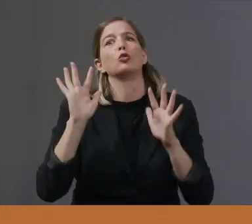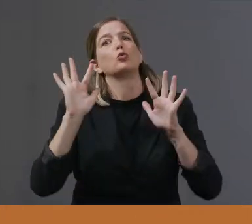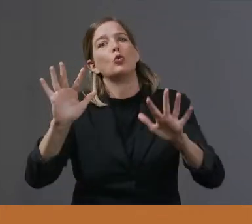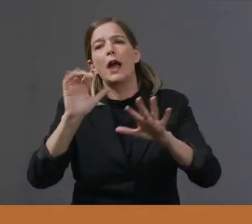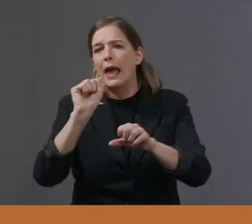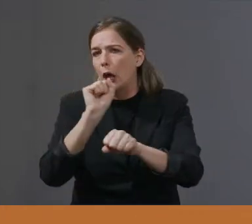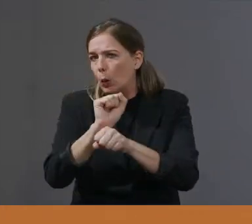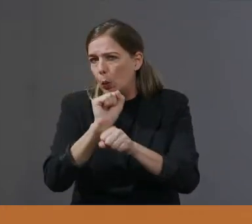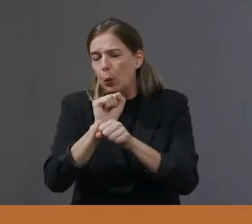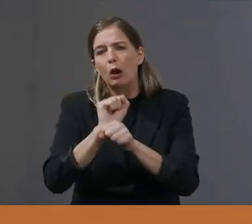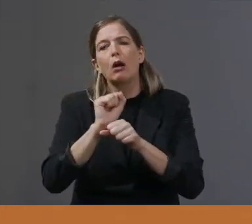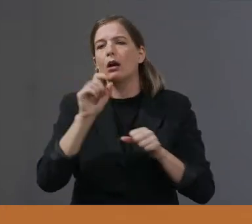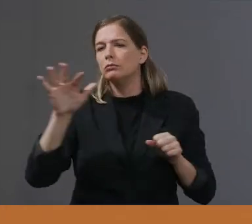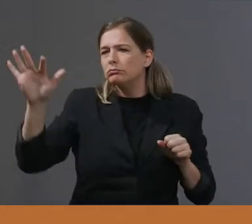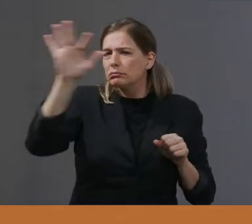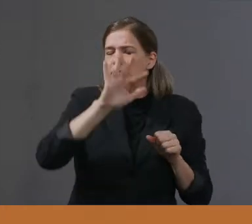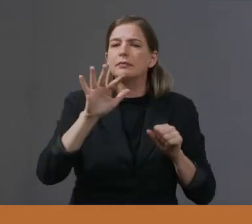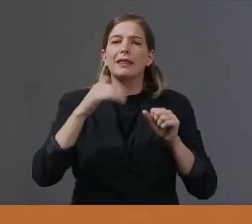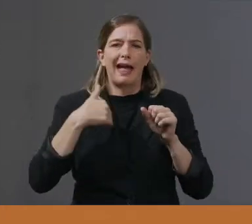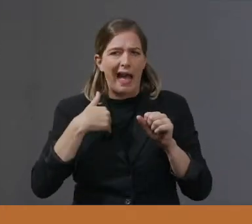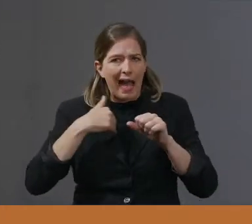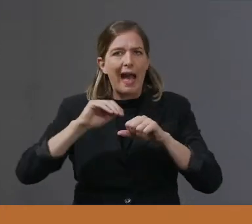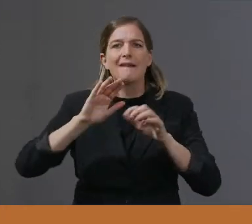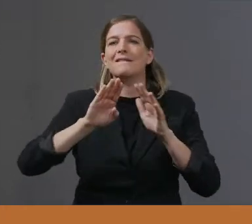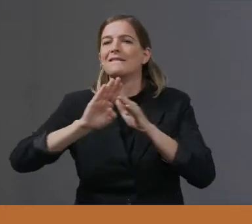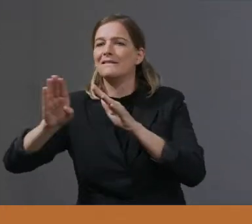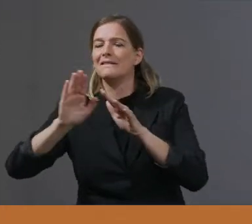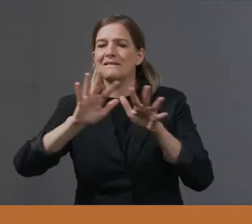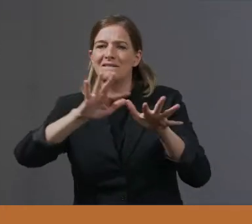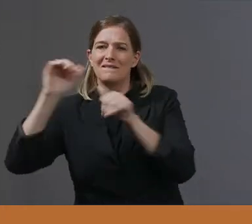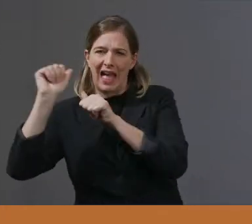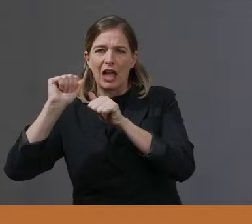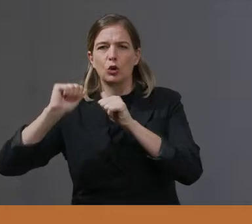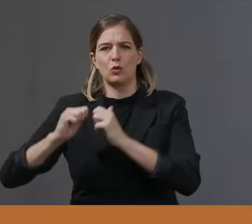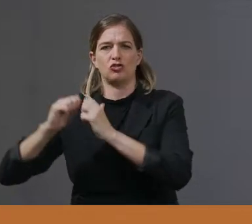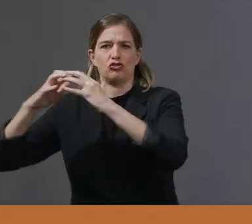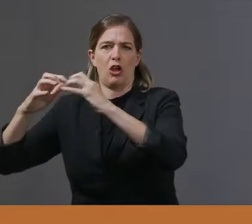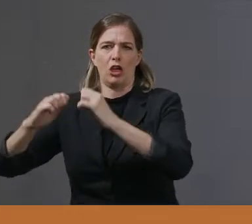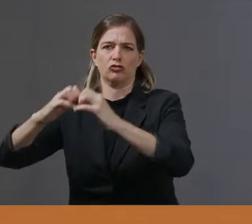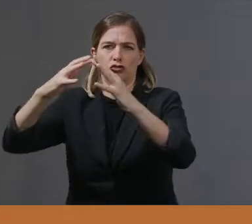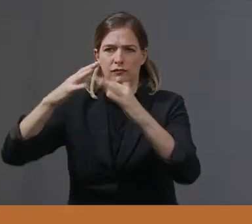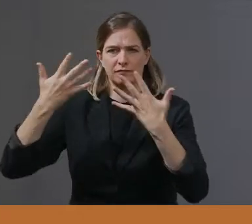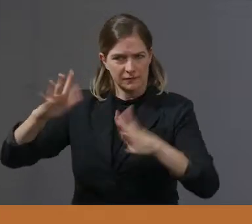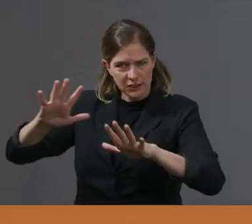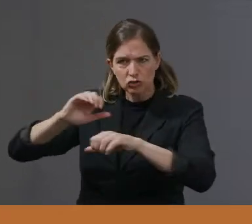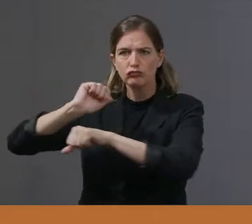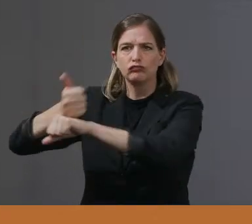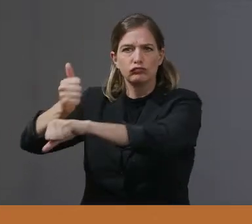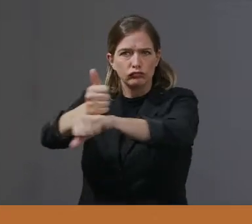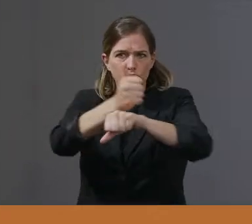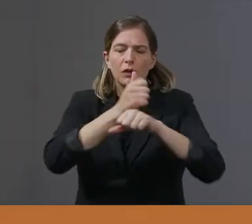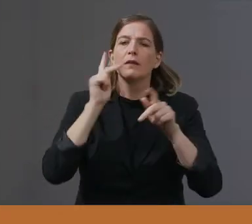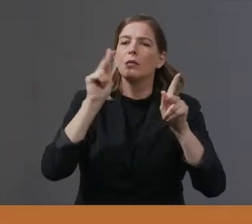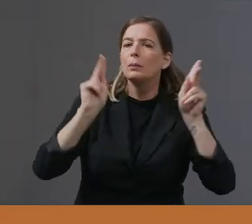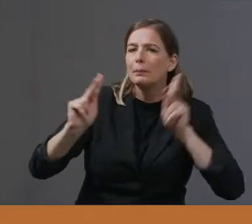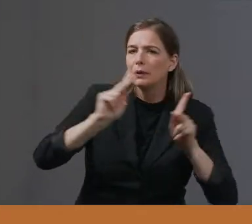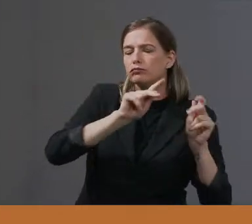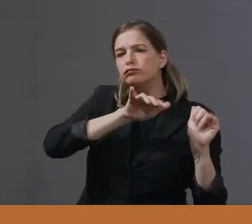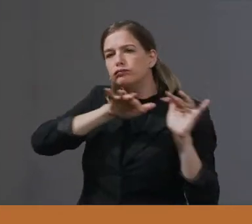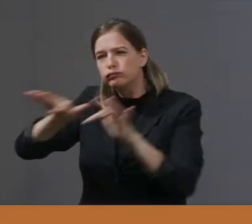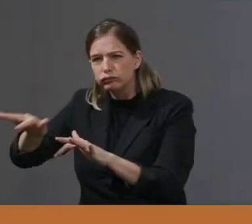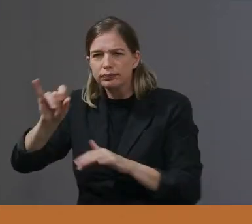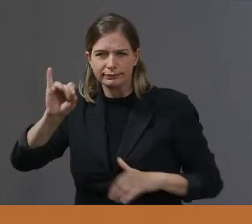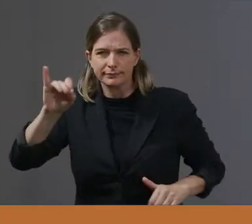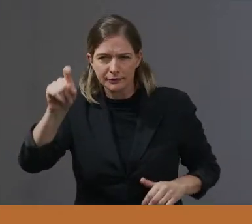Grand Canyon, and evacuation shelter set up for those folks up in St. George, Utah, as it's the closest location. And we're